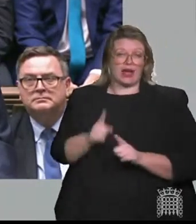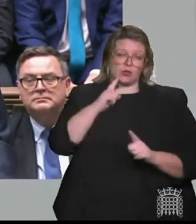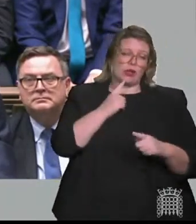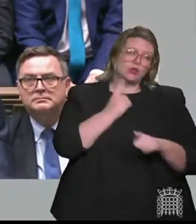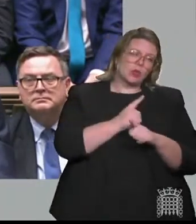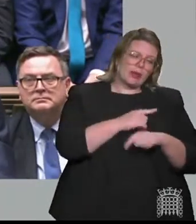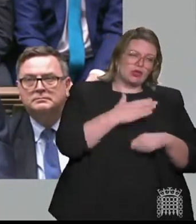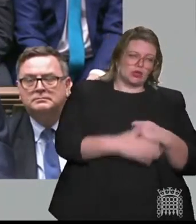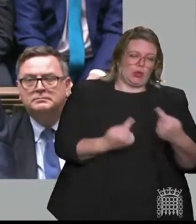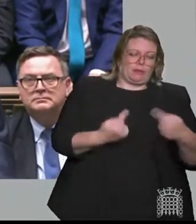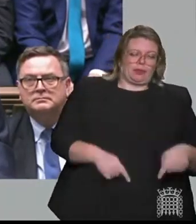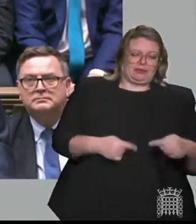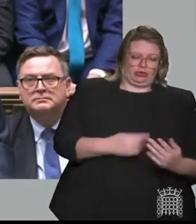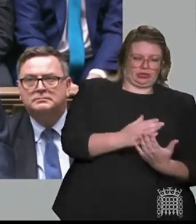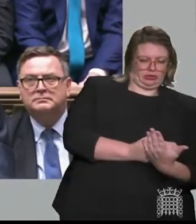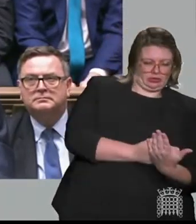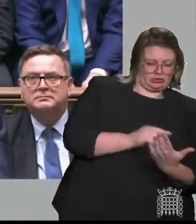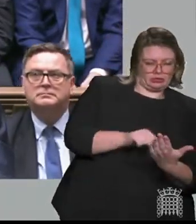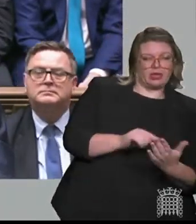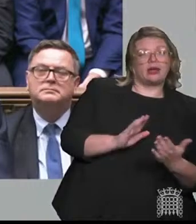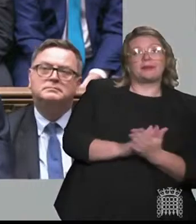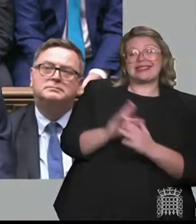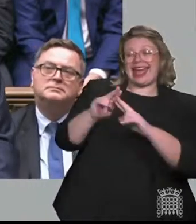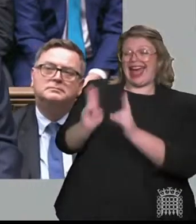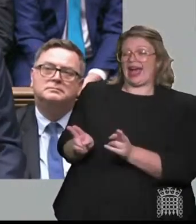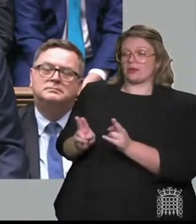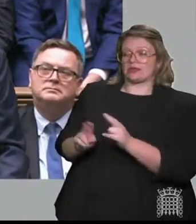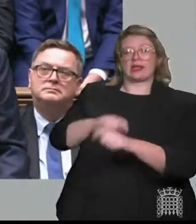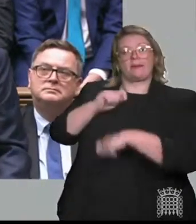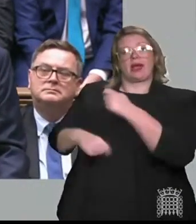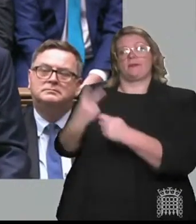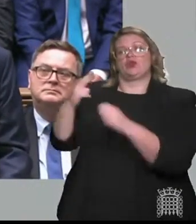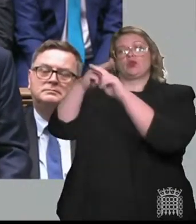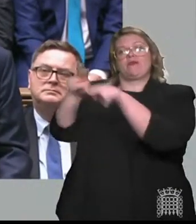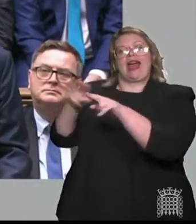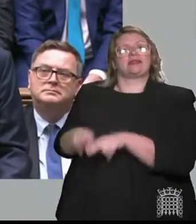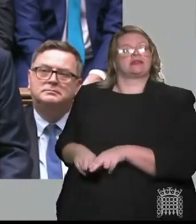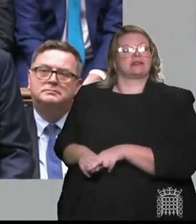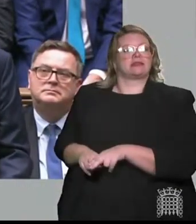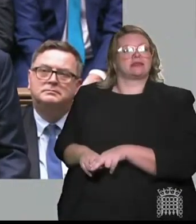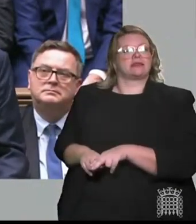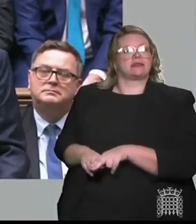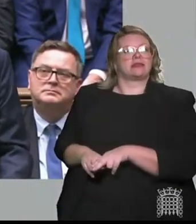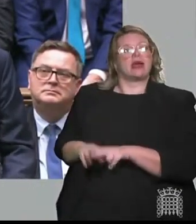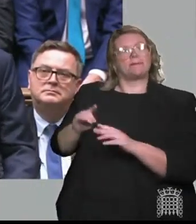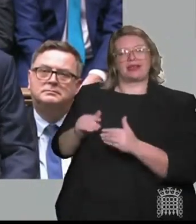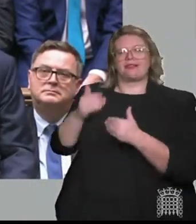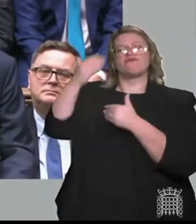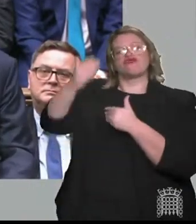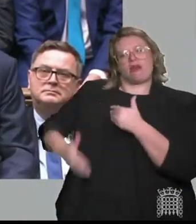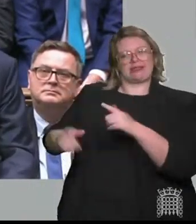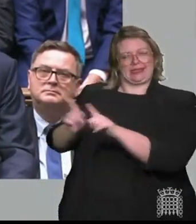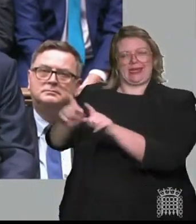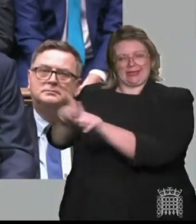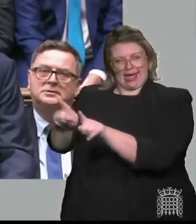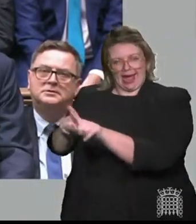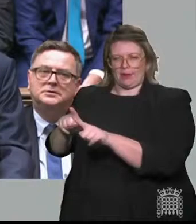right to allow any house to be converted into 2 flats, provided the exterior remains